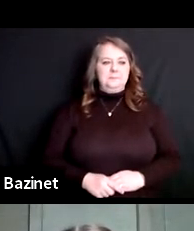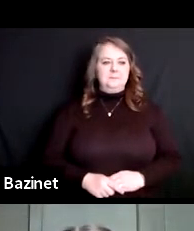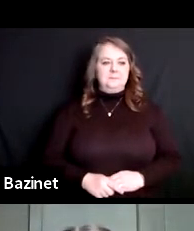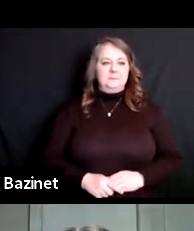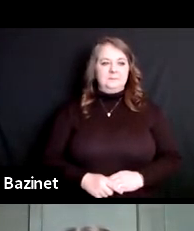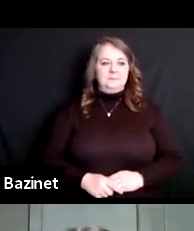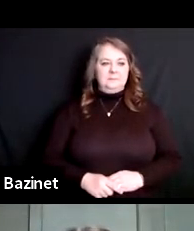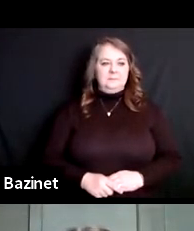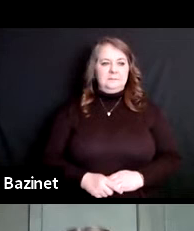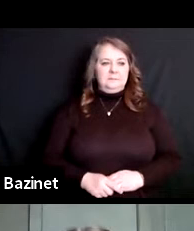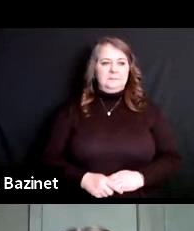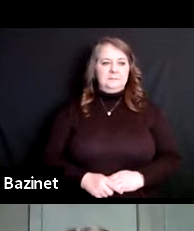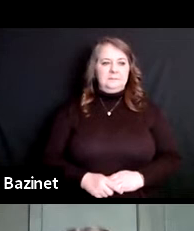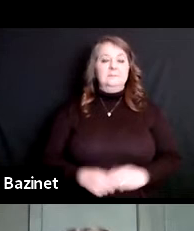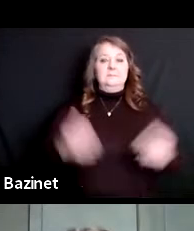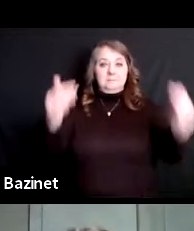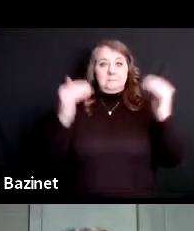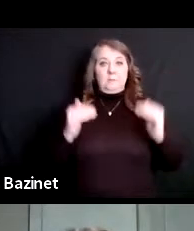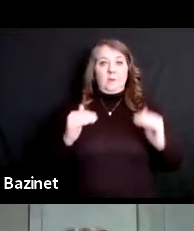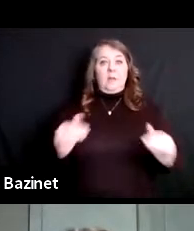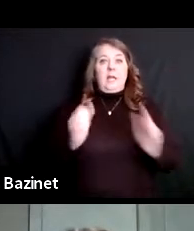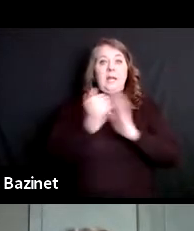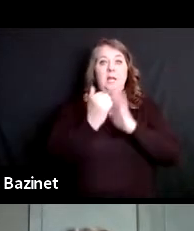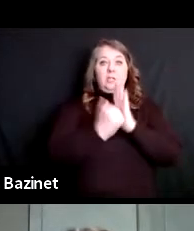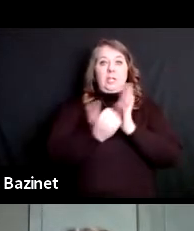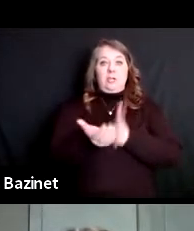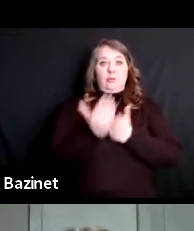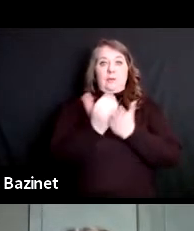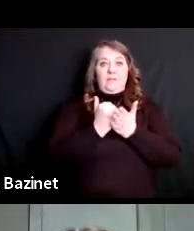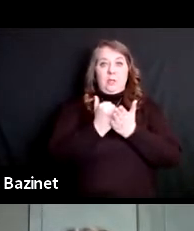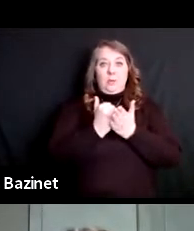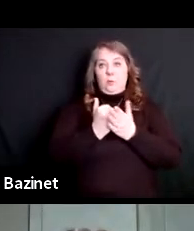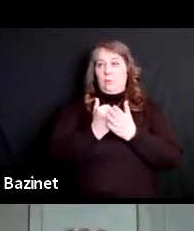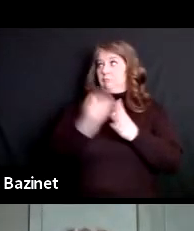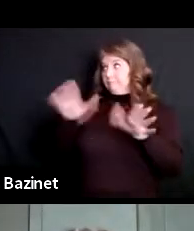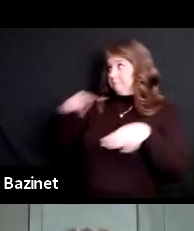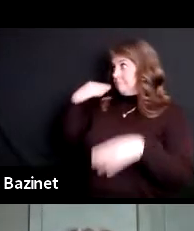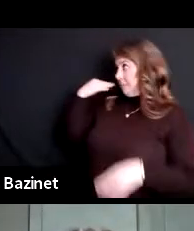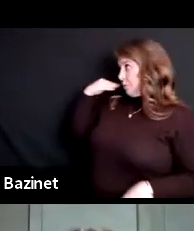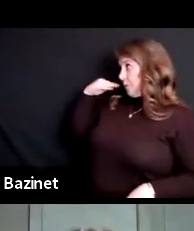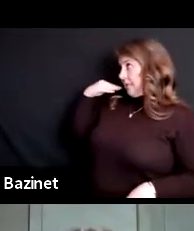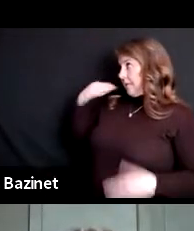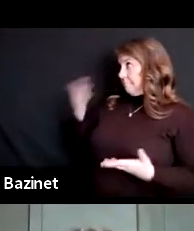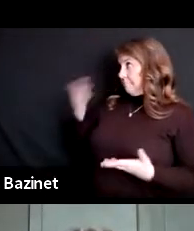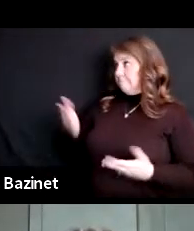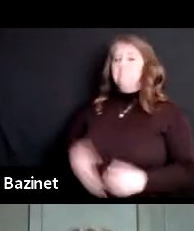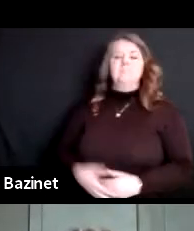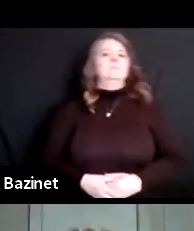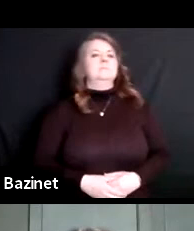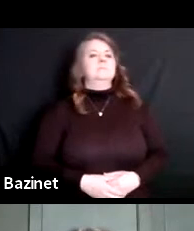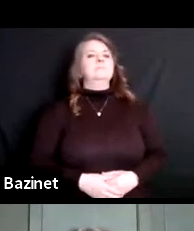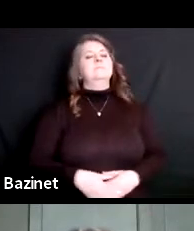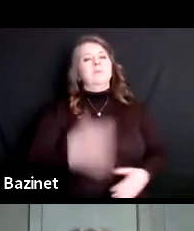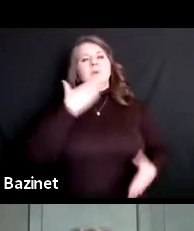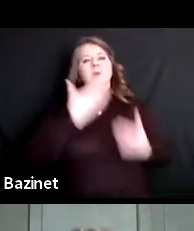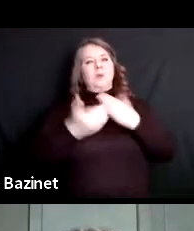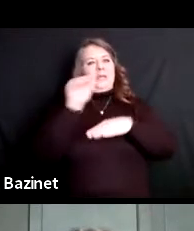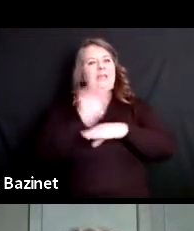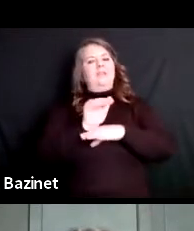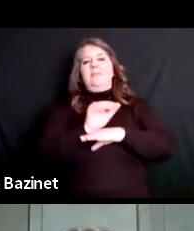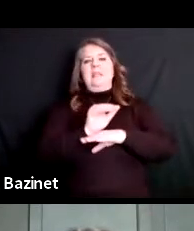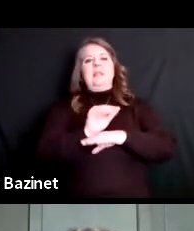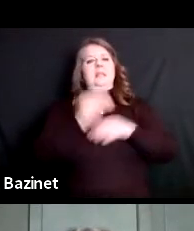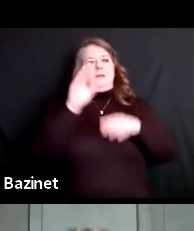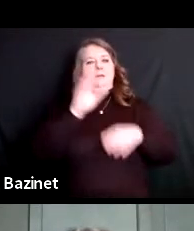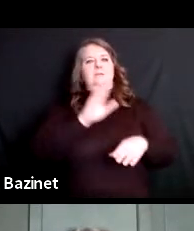Okay, moving on to agenda review, Ms. Whitney. Good evening, Board President. There are no additions